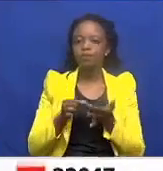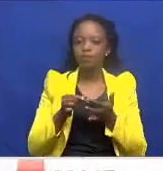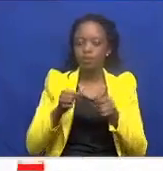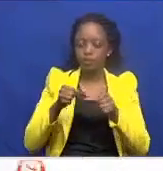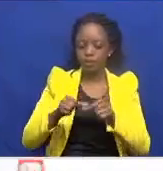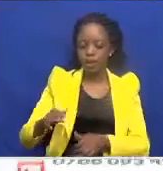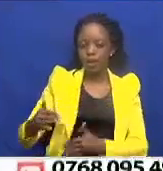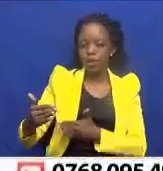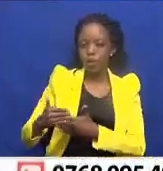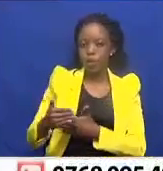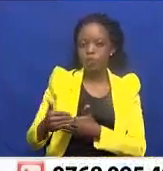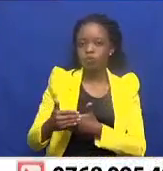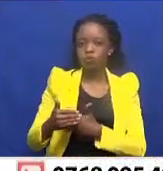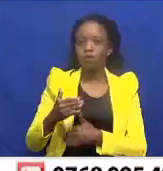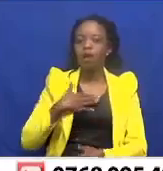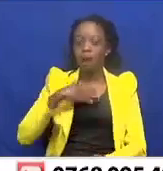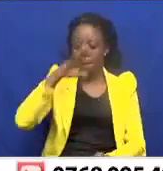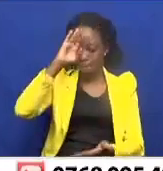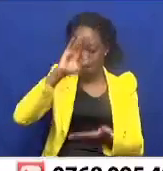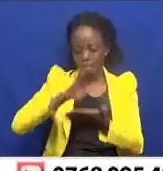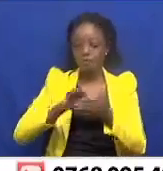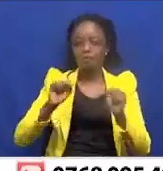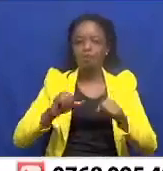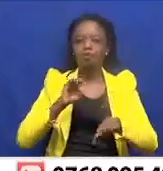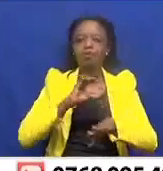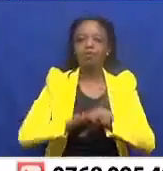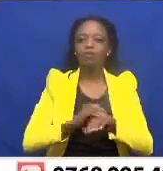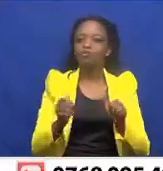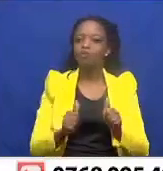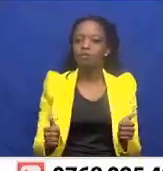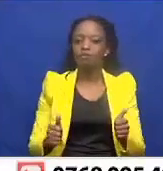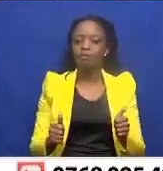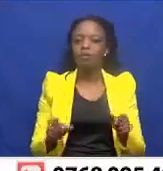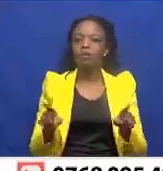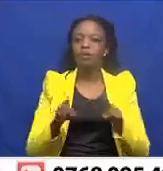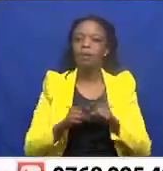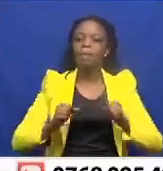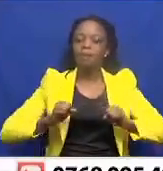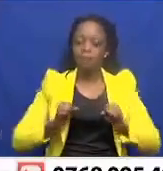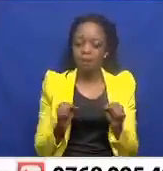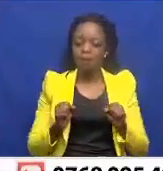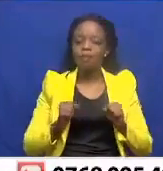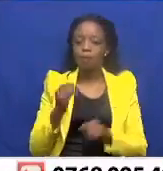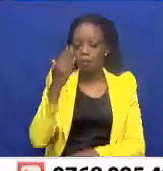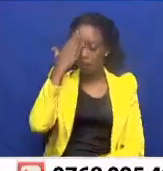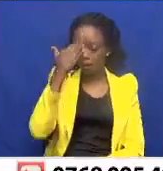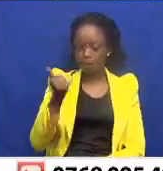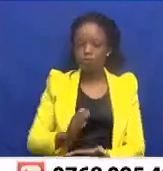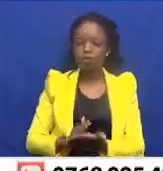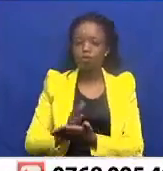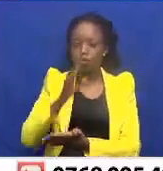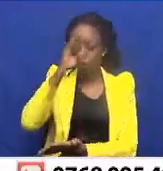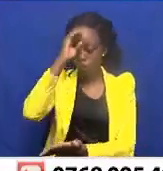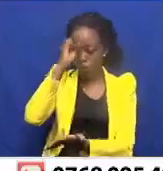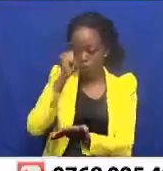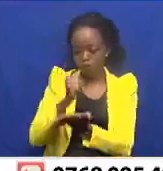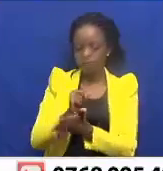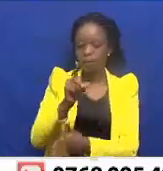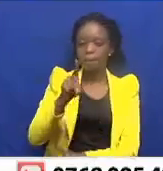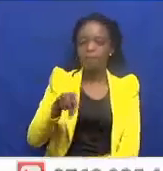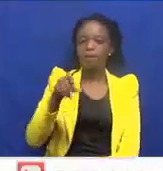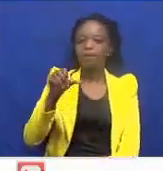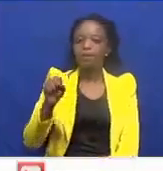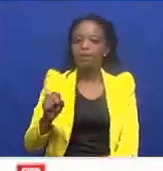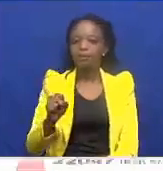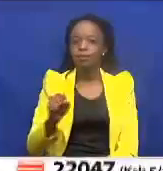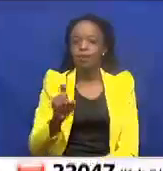downstream. And I want to believe that is going to happen. We are also very happy because there is a consideration through the Office of the PS for an irrigation